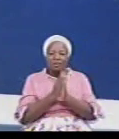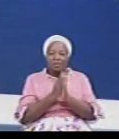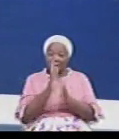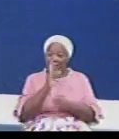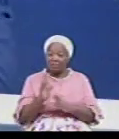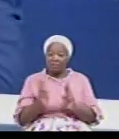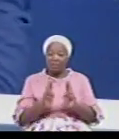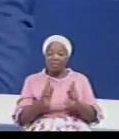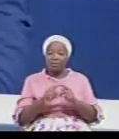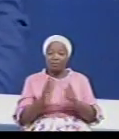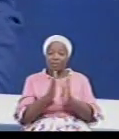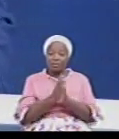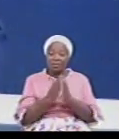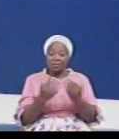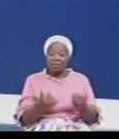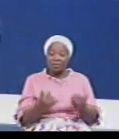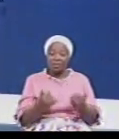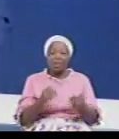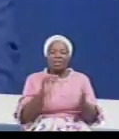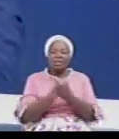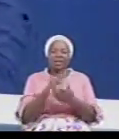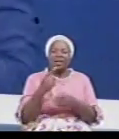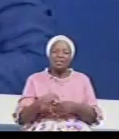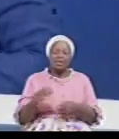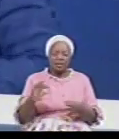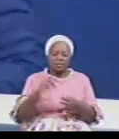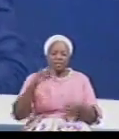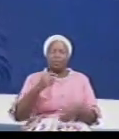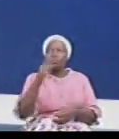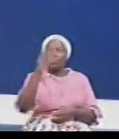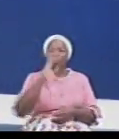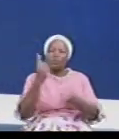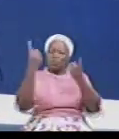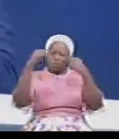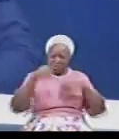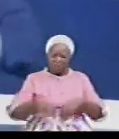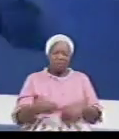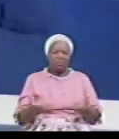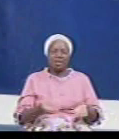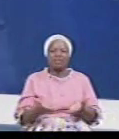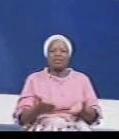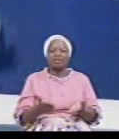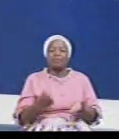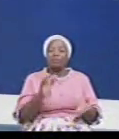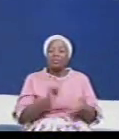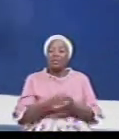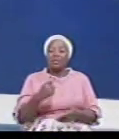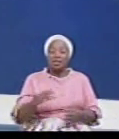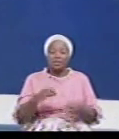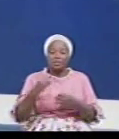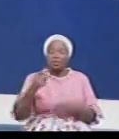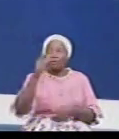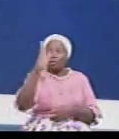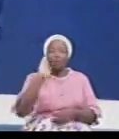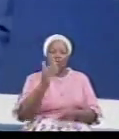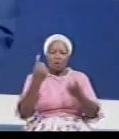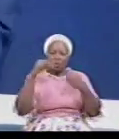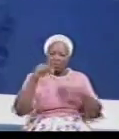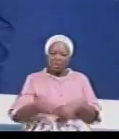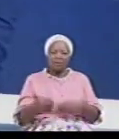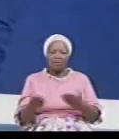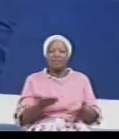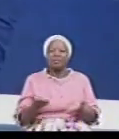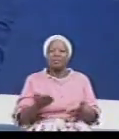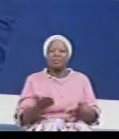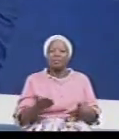pray? That the Spirit of God will descend here. I said the Spirit of God will descend here.